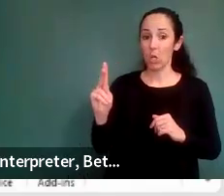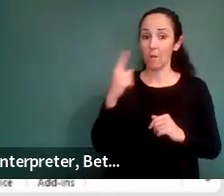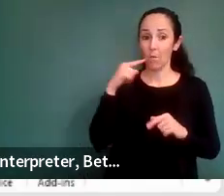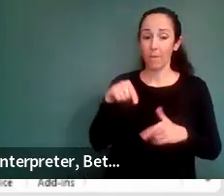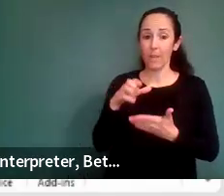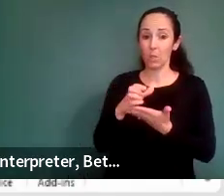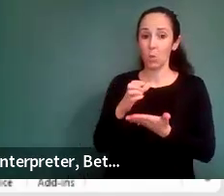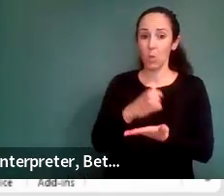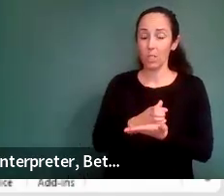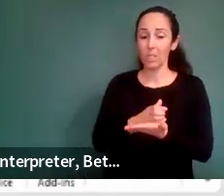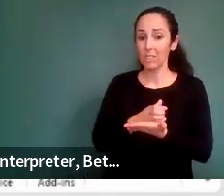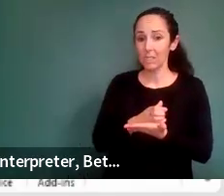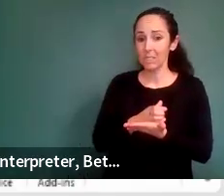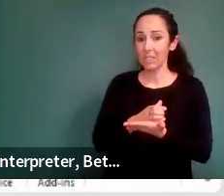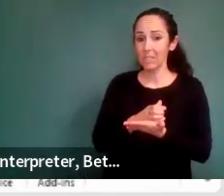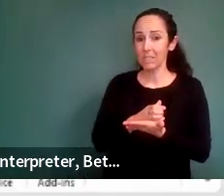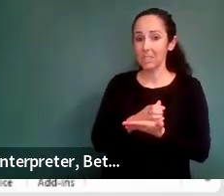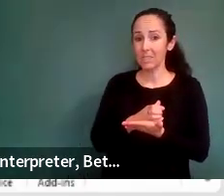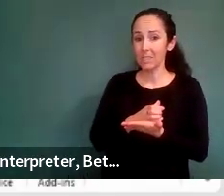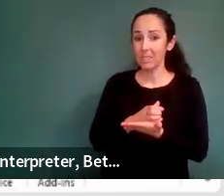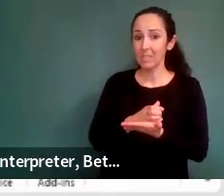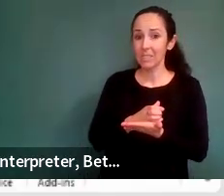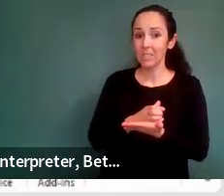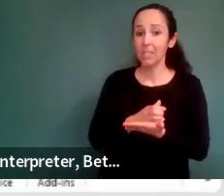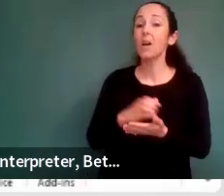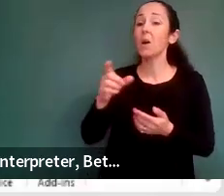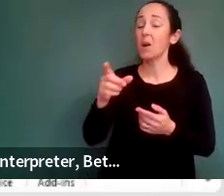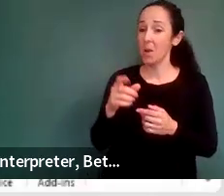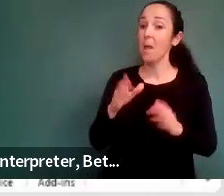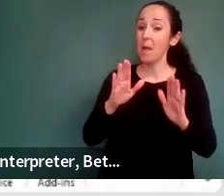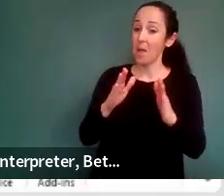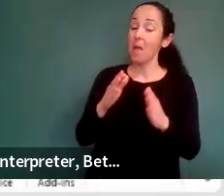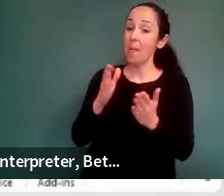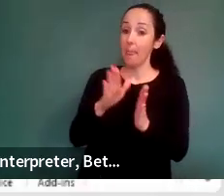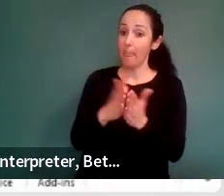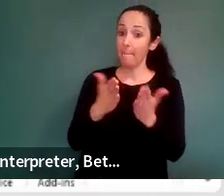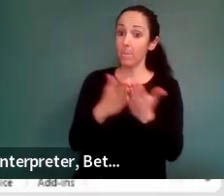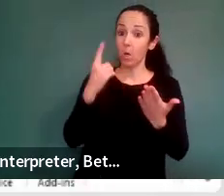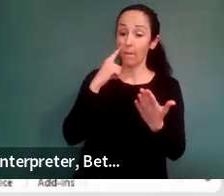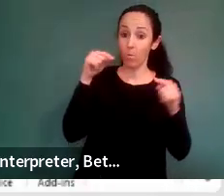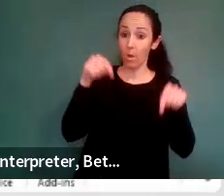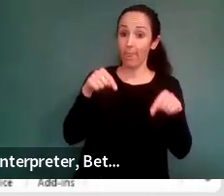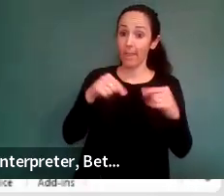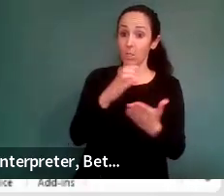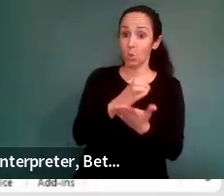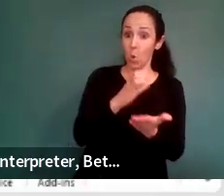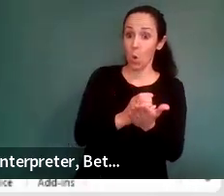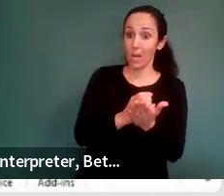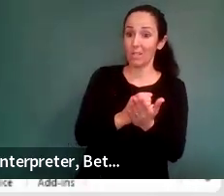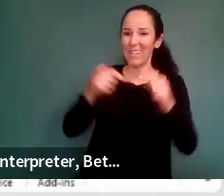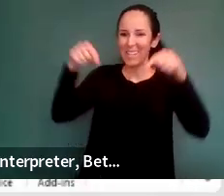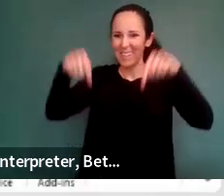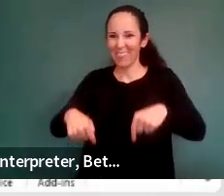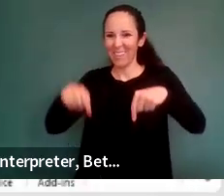Our sole text for this course will be linked. This book authored by the instructor. Our sole text for this course is link this book authored by